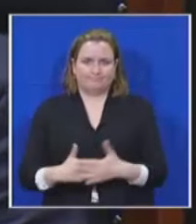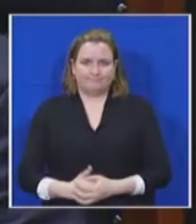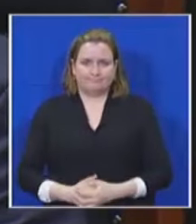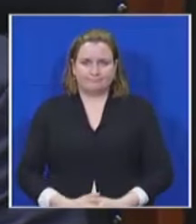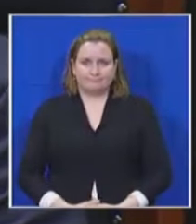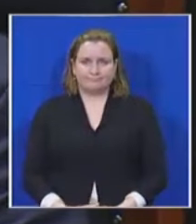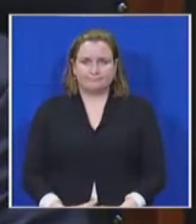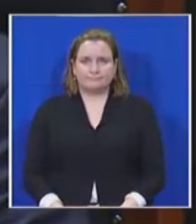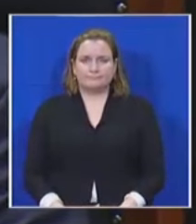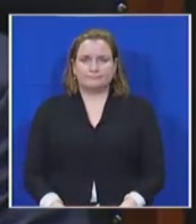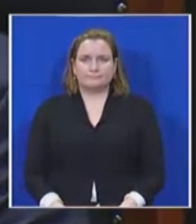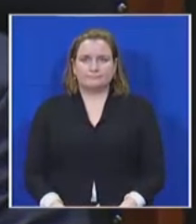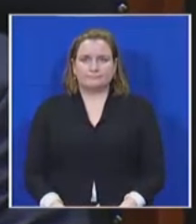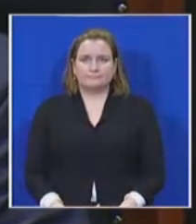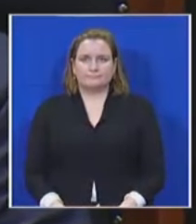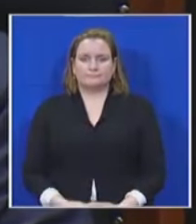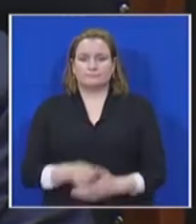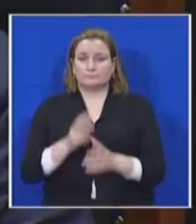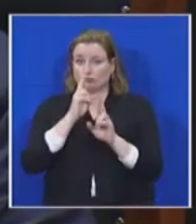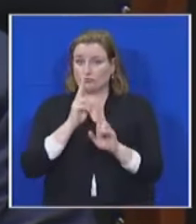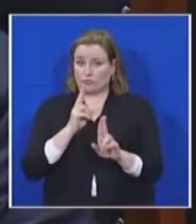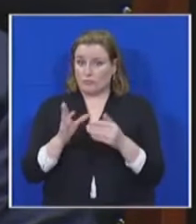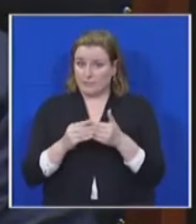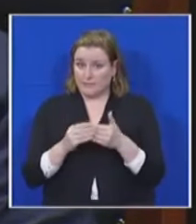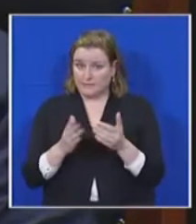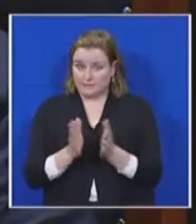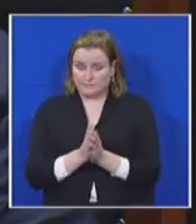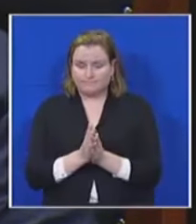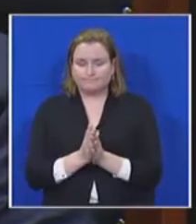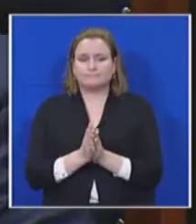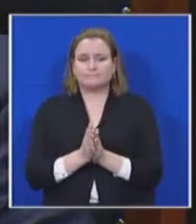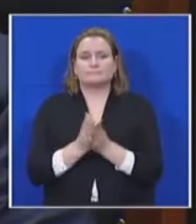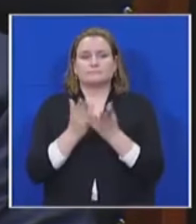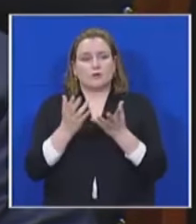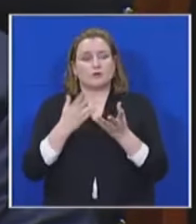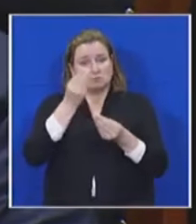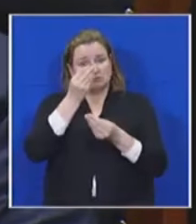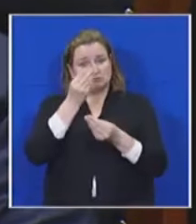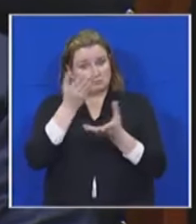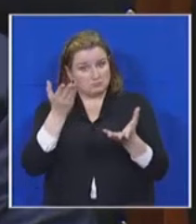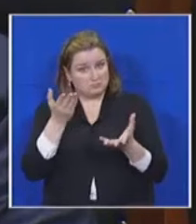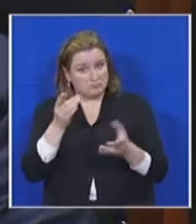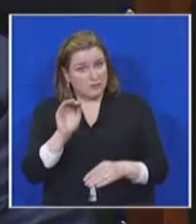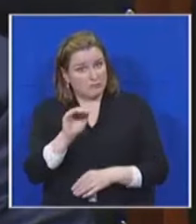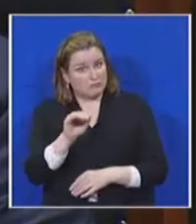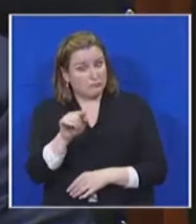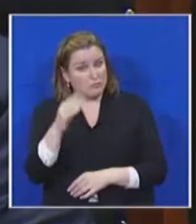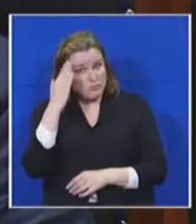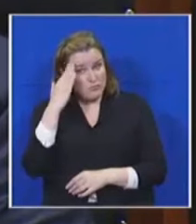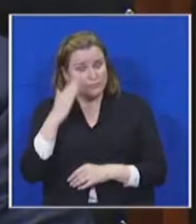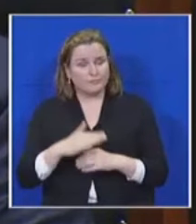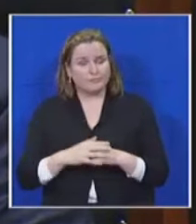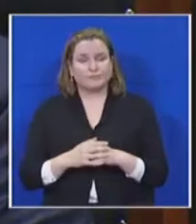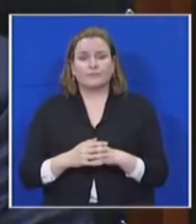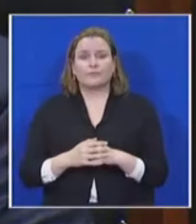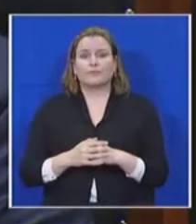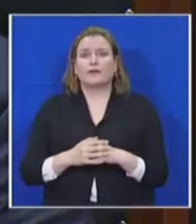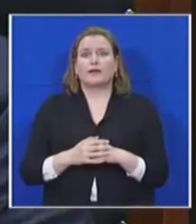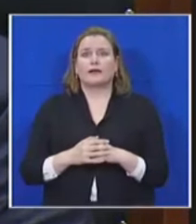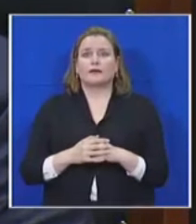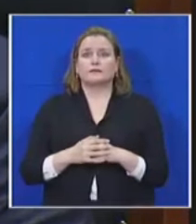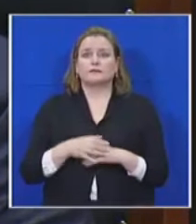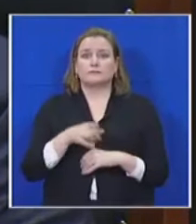Honorable members, I would like to remind honorable members that they may